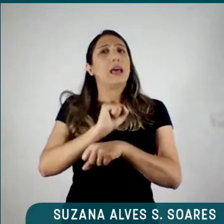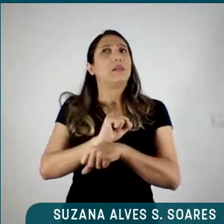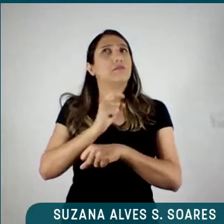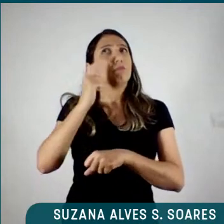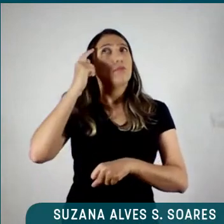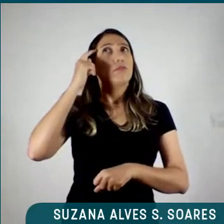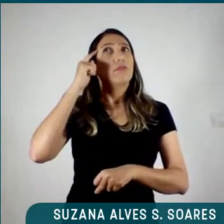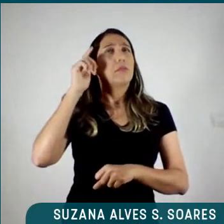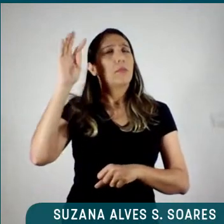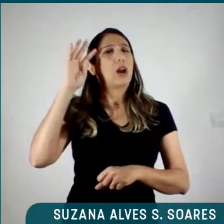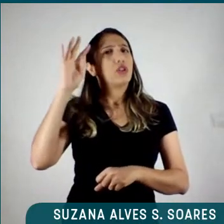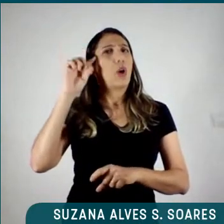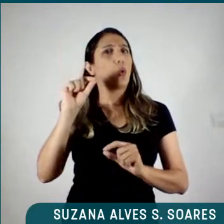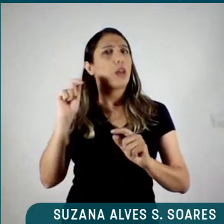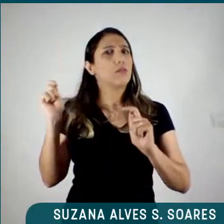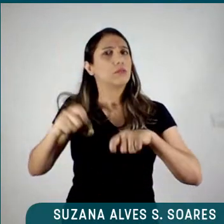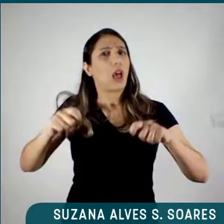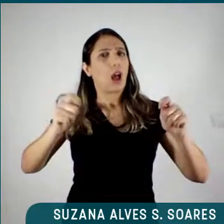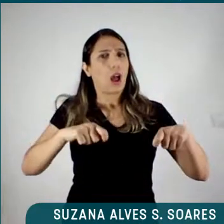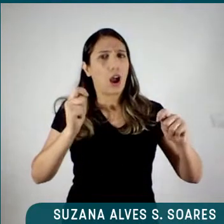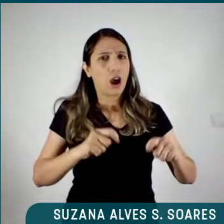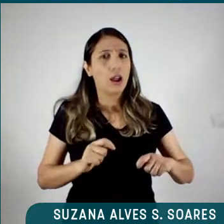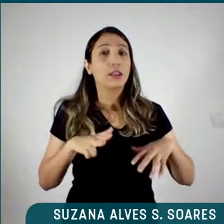So when we talk about urban fringe,